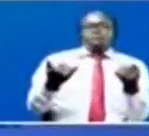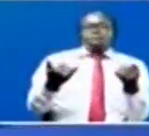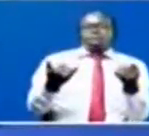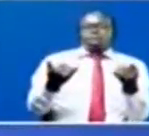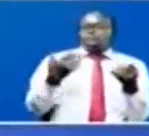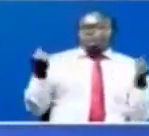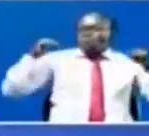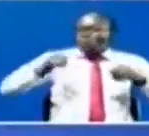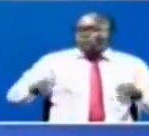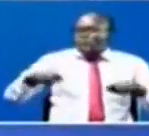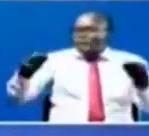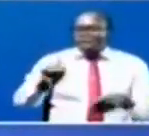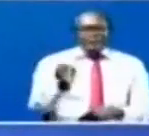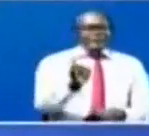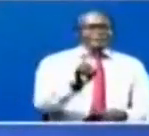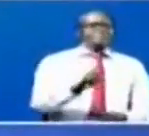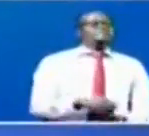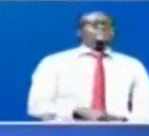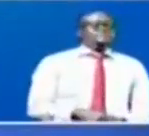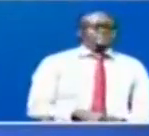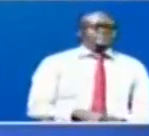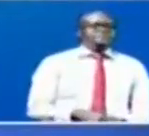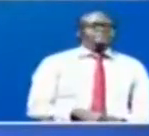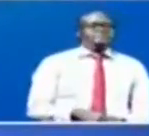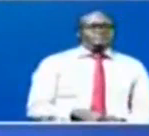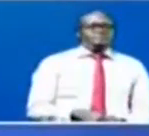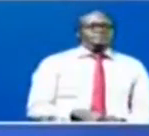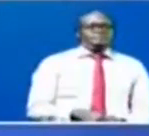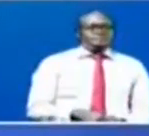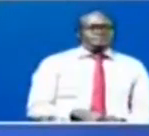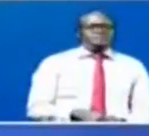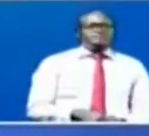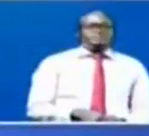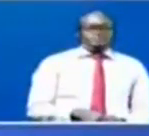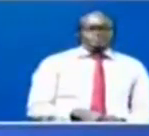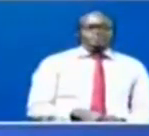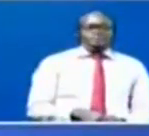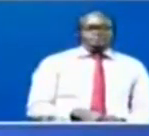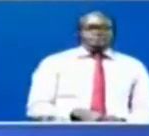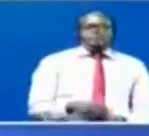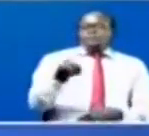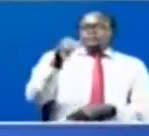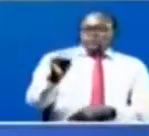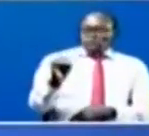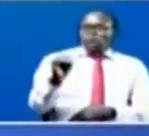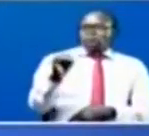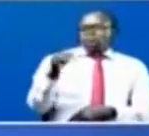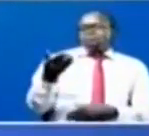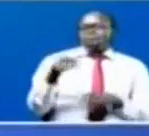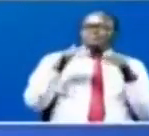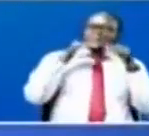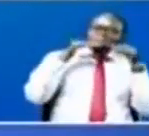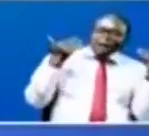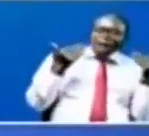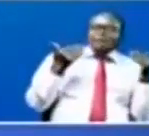fine. Okay. Let me just be you for a minute. Okay, so let's see. Or be Azuri for a minute. Or be Azuri, exactly. Yeah. So you do you. Mm-hmm. You can smile.